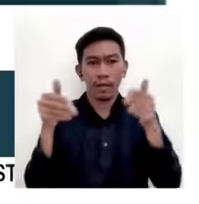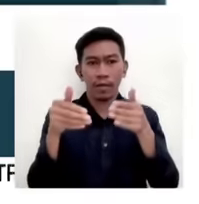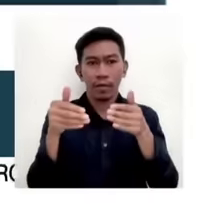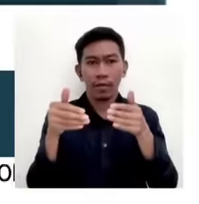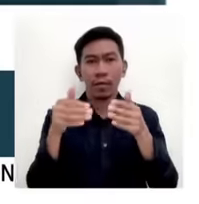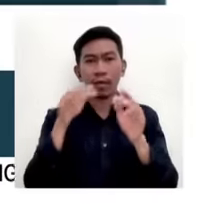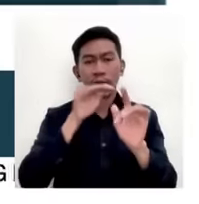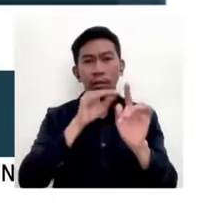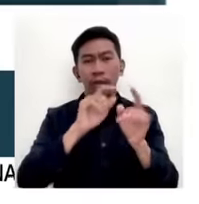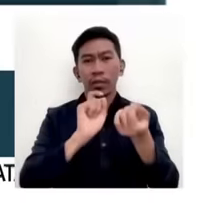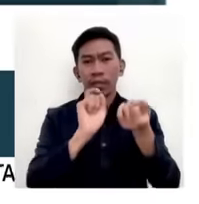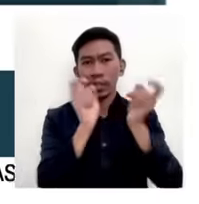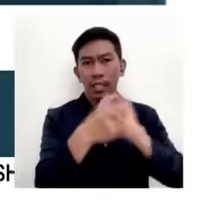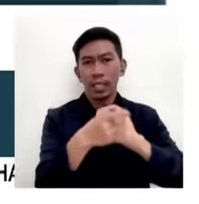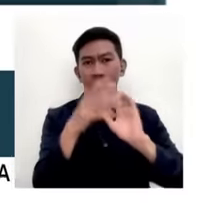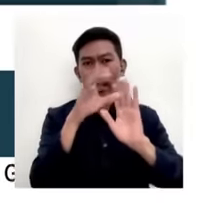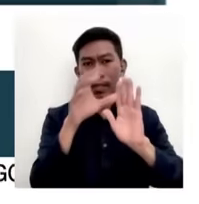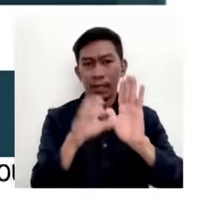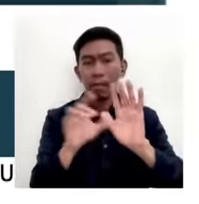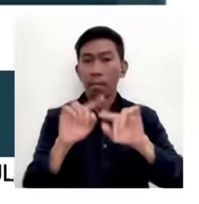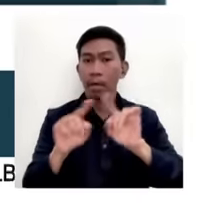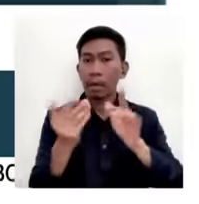call for charter change. But then again,